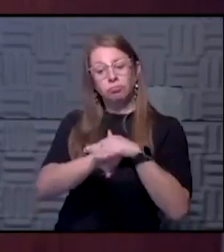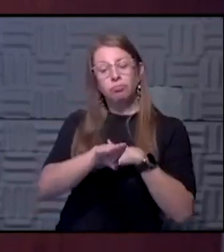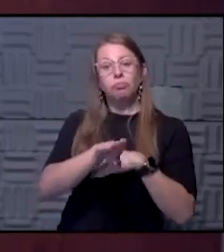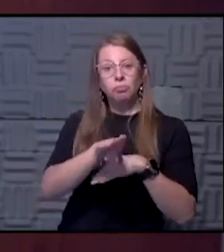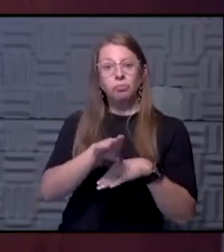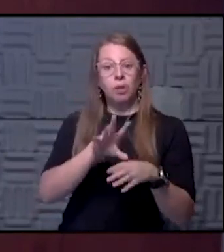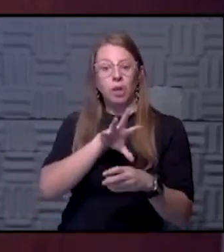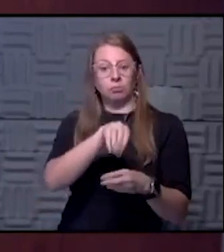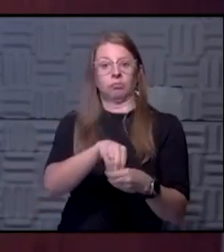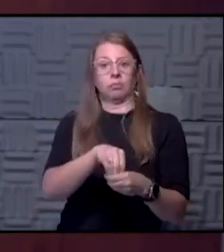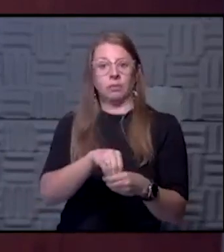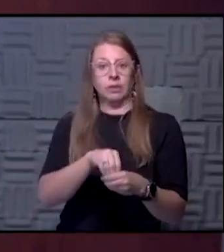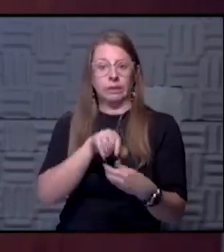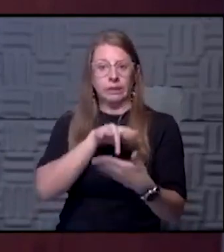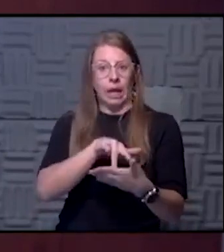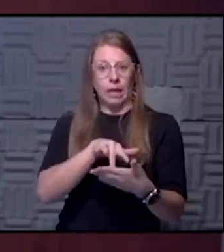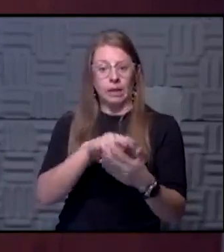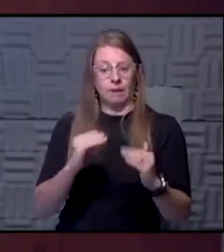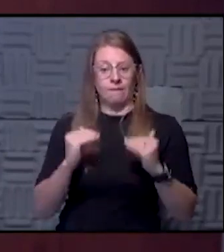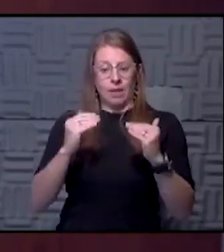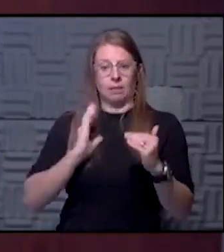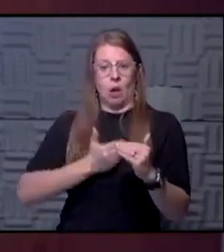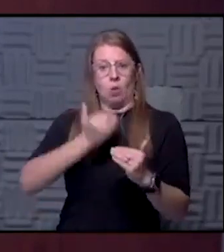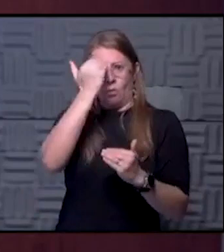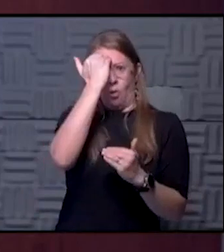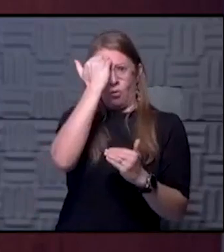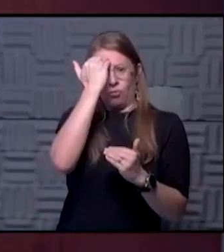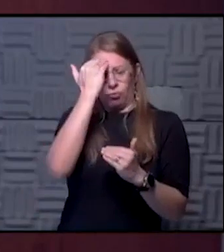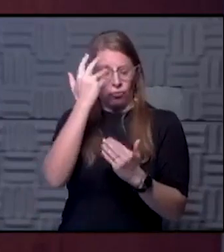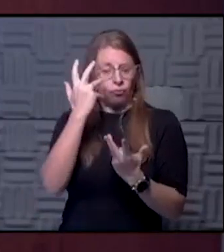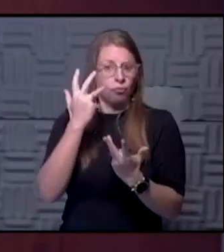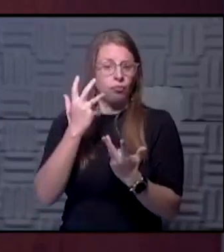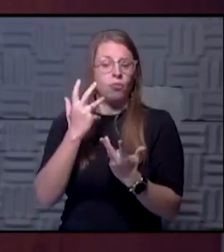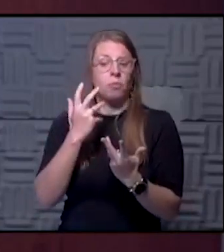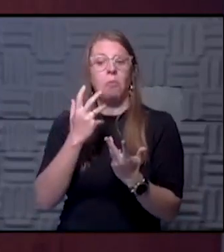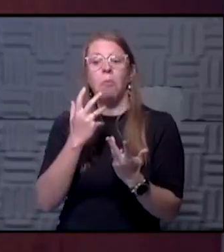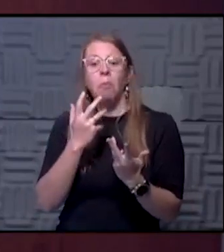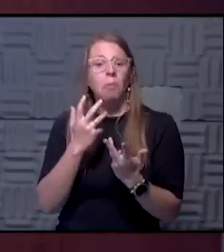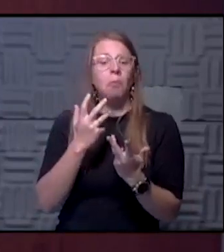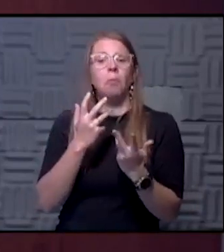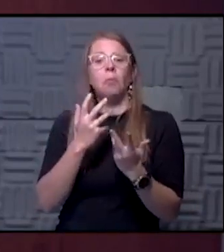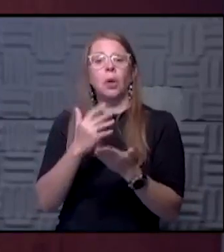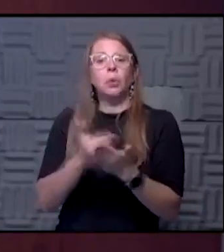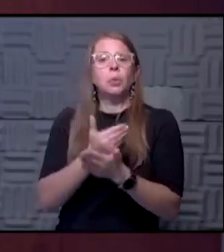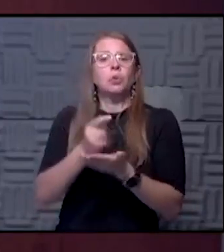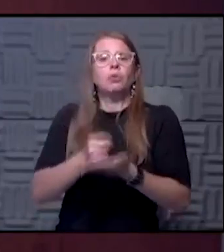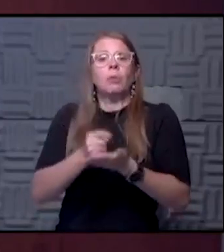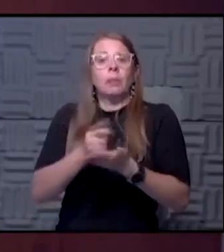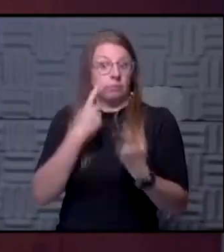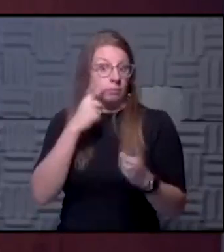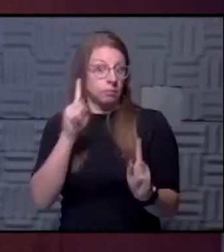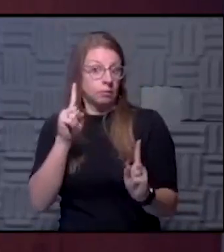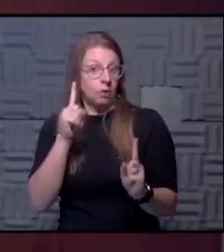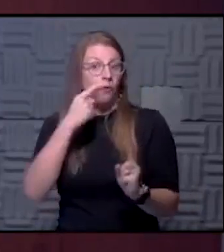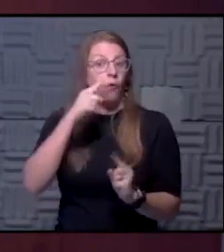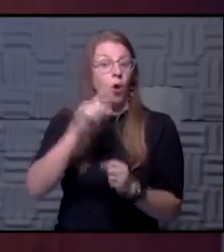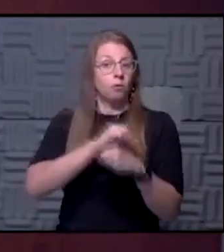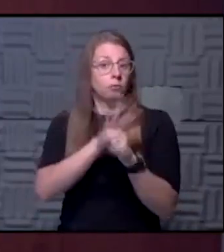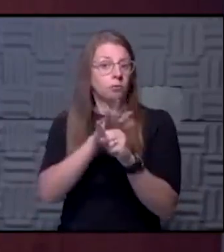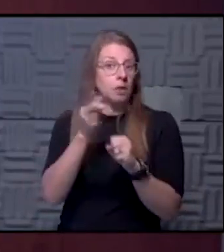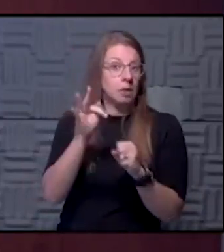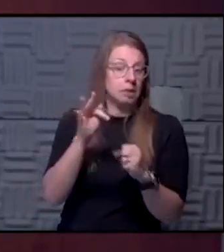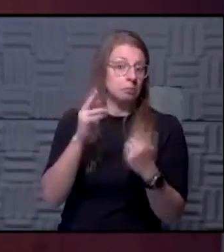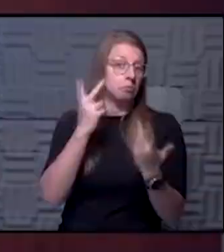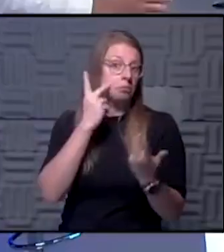participate in the study and help us advance really our knowledge about what's out there potentially as a new treatment for COVID-19